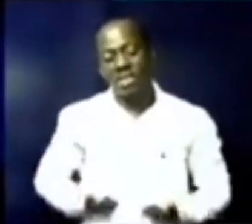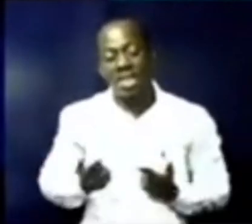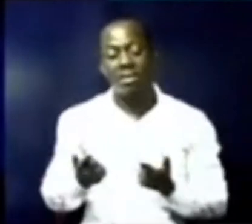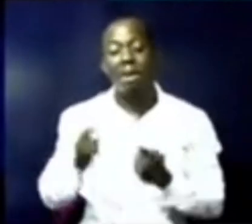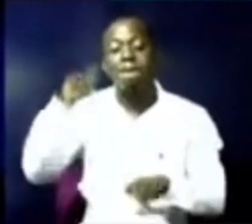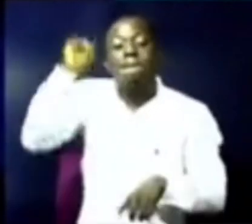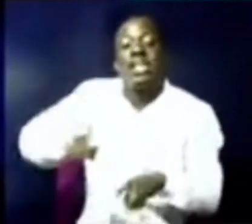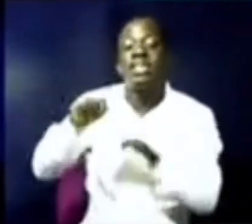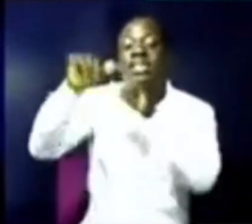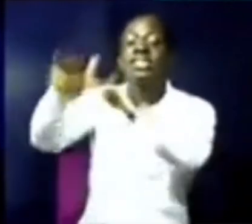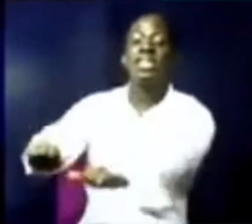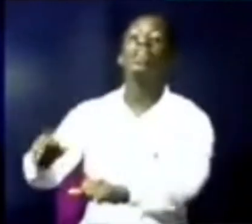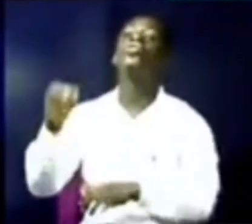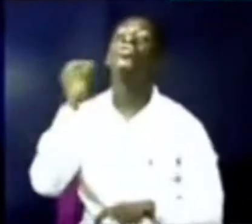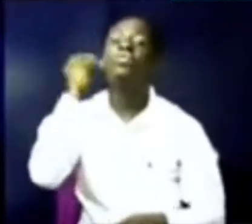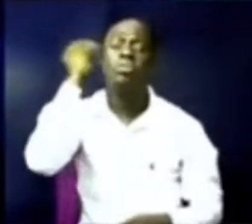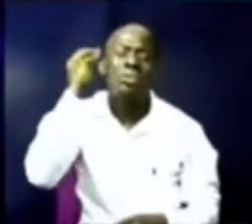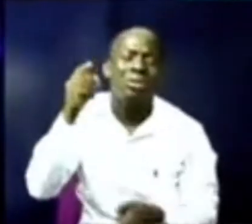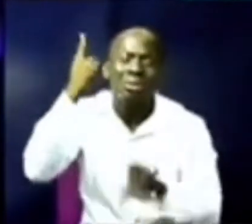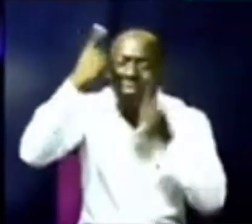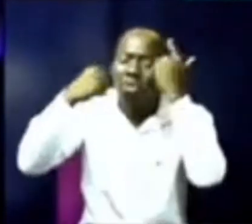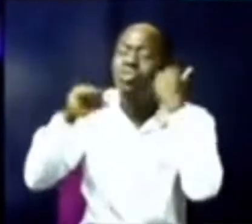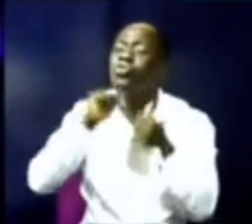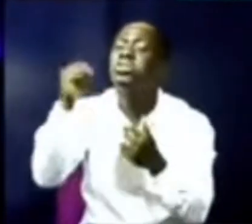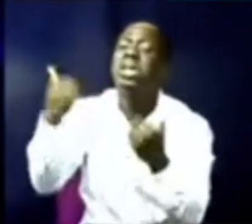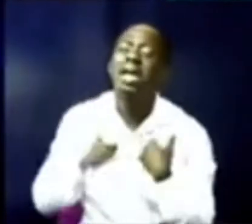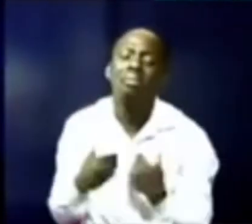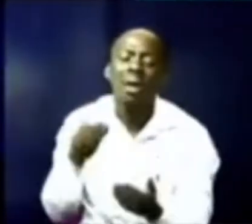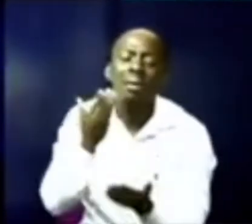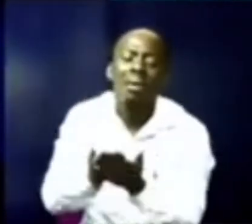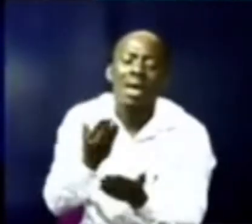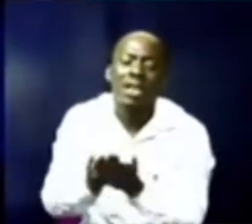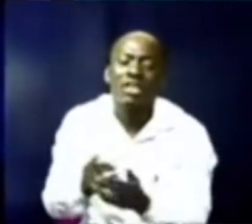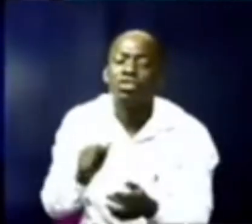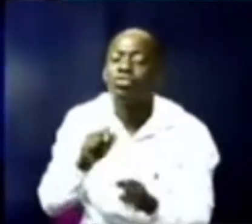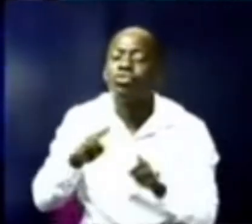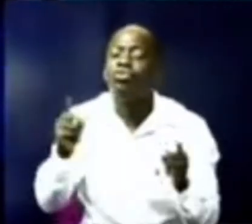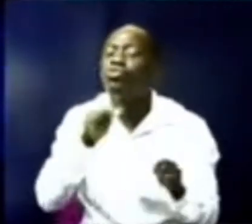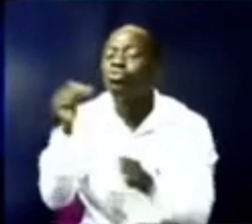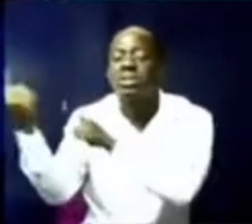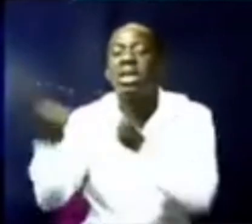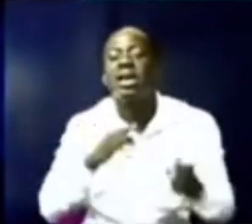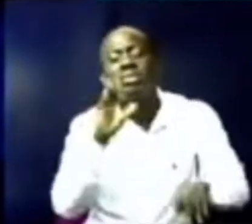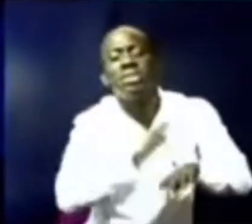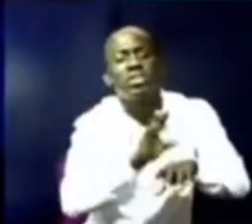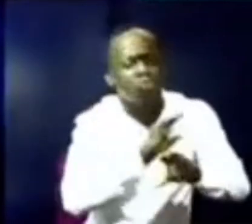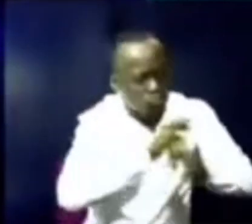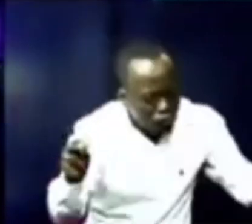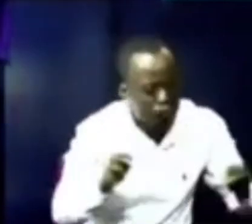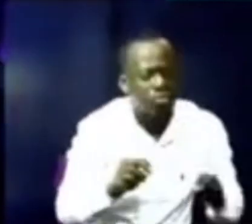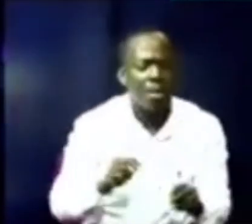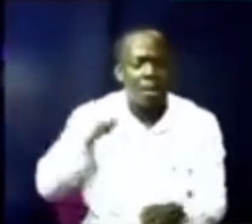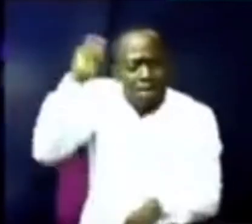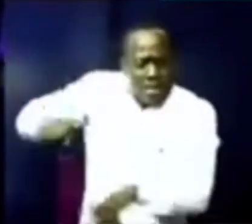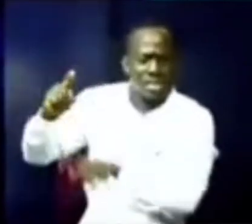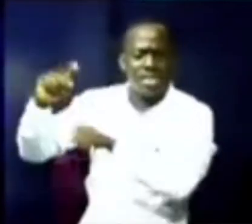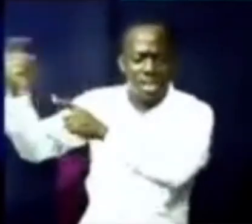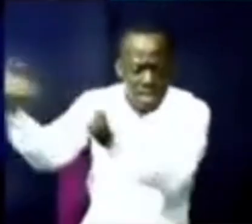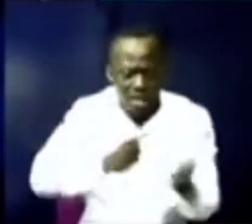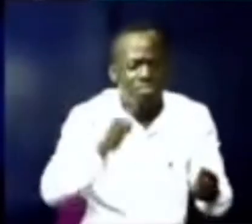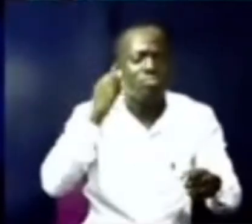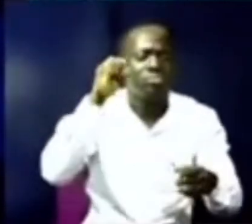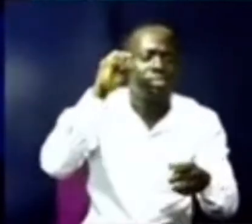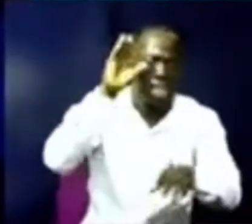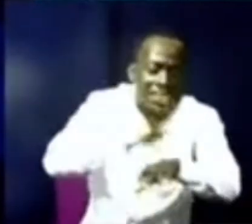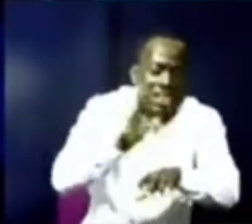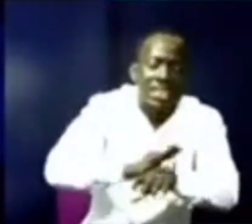this, because I don't have money, I don't have this, no. And it's a Christian new be out here, etne fee, questiada, et say, a case